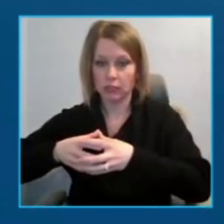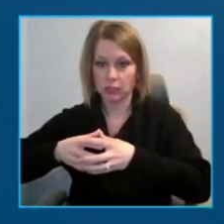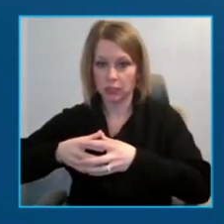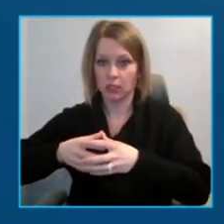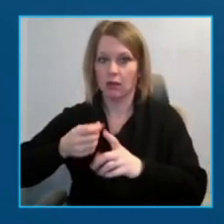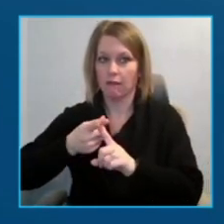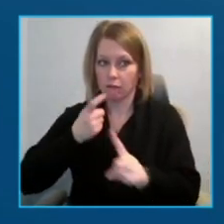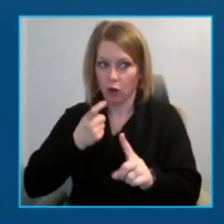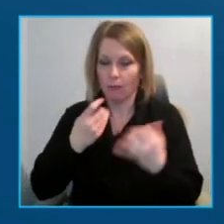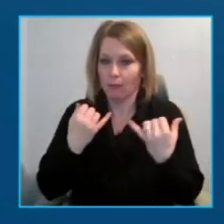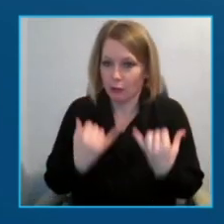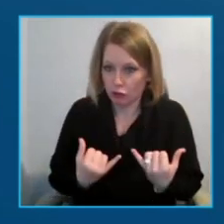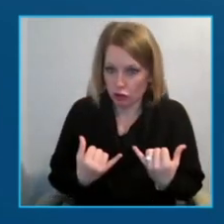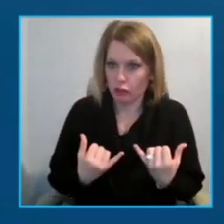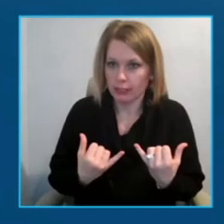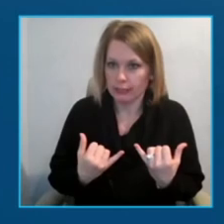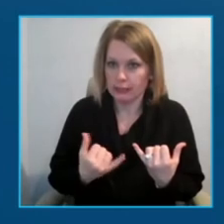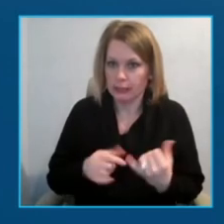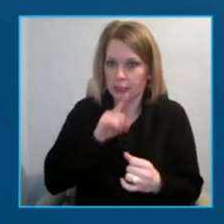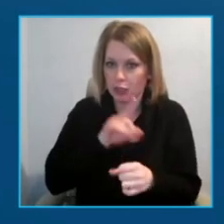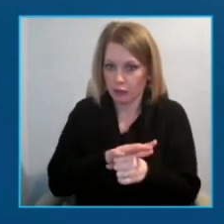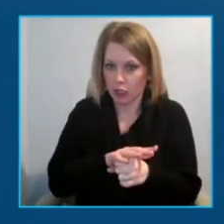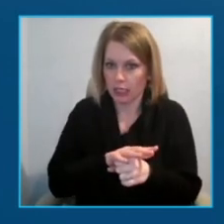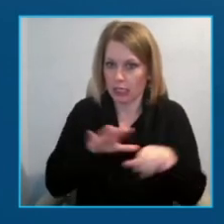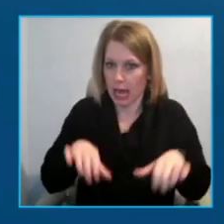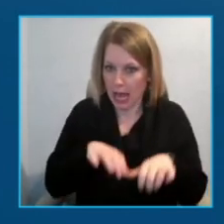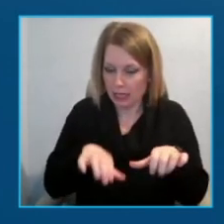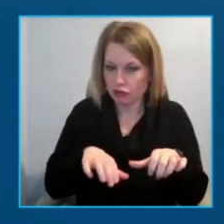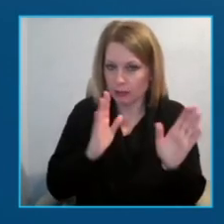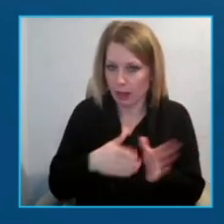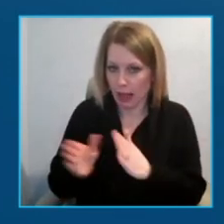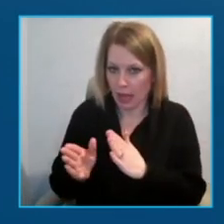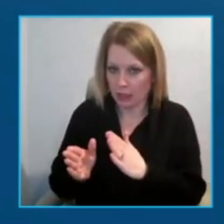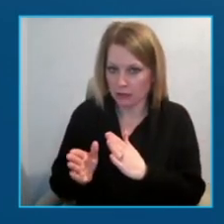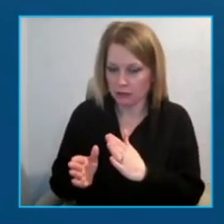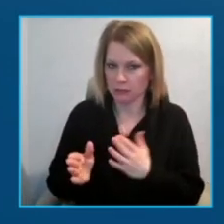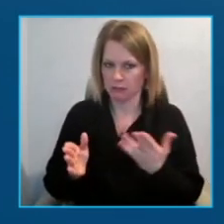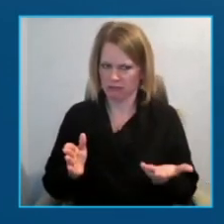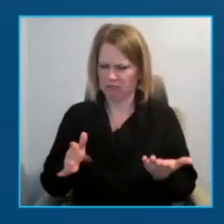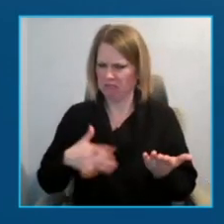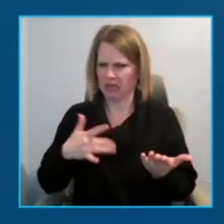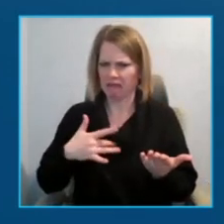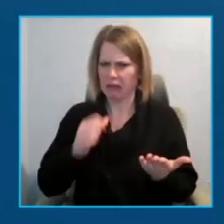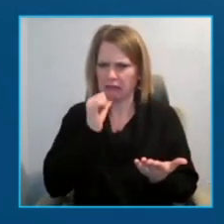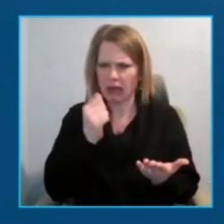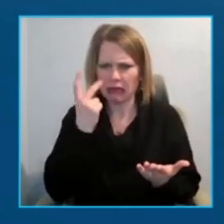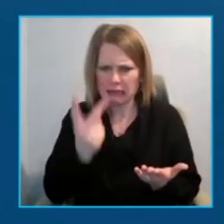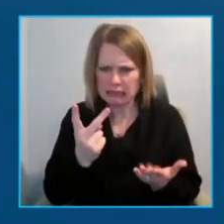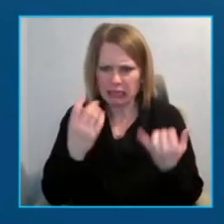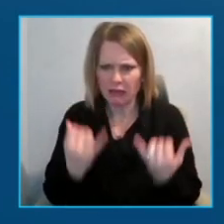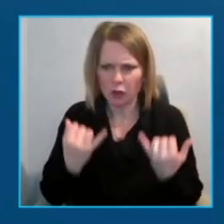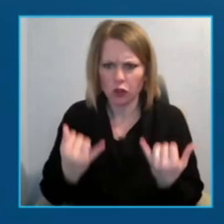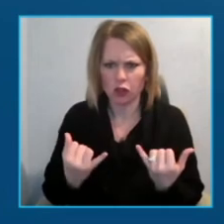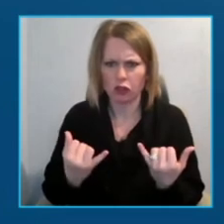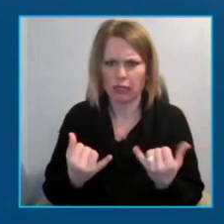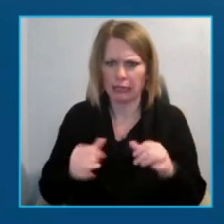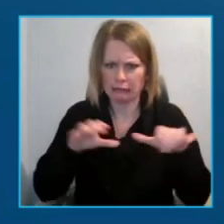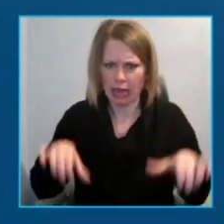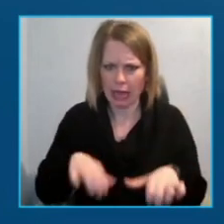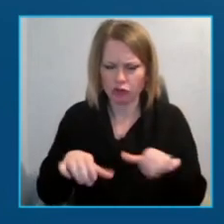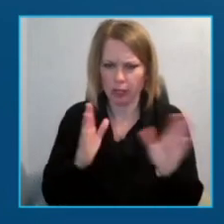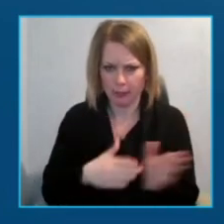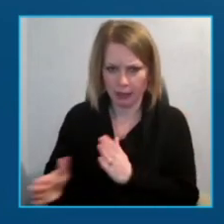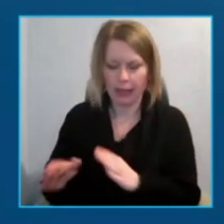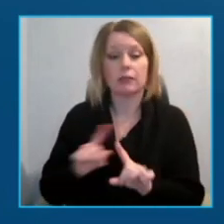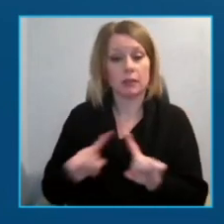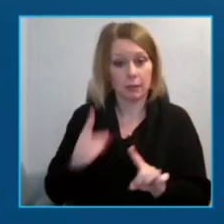plan. I don't know if I've seen the current affirmative action plan, but I did see a document submitted by